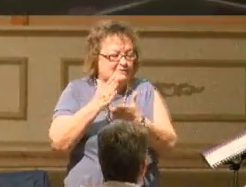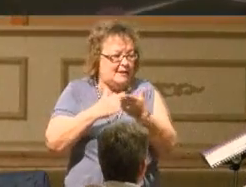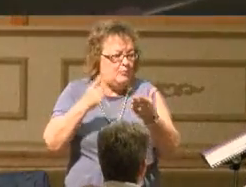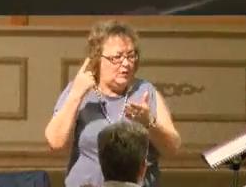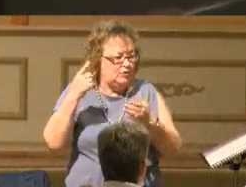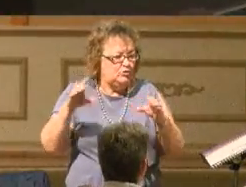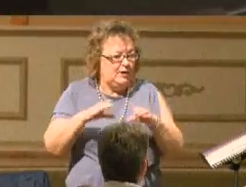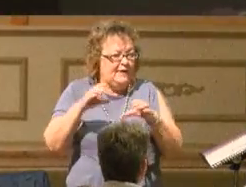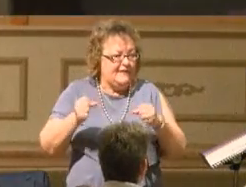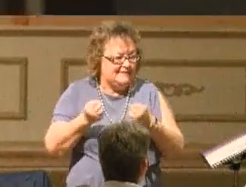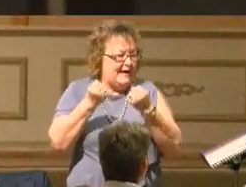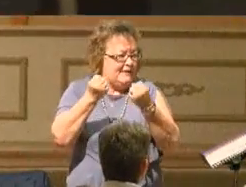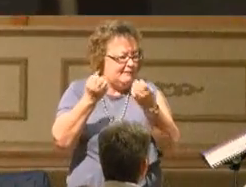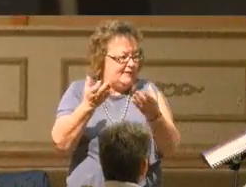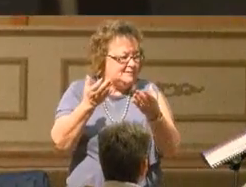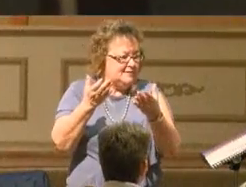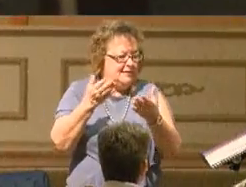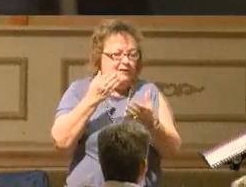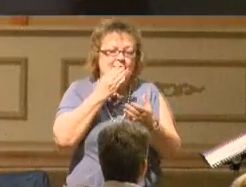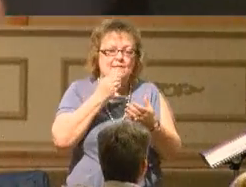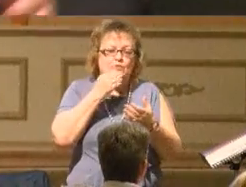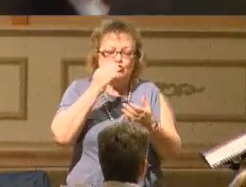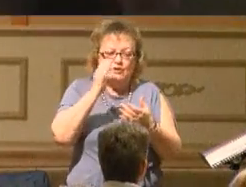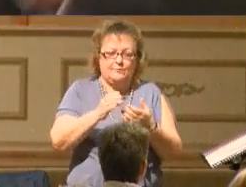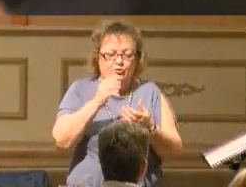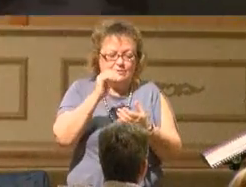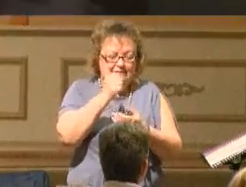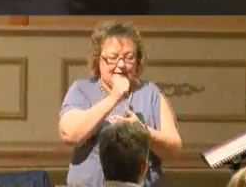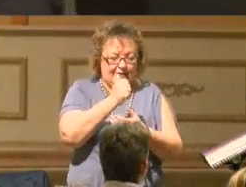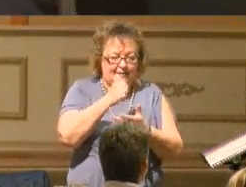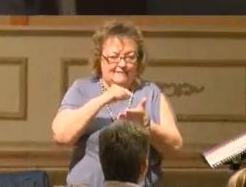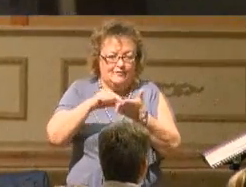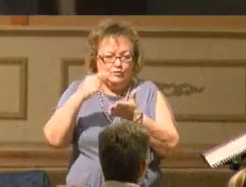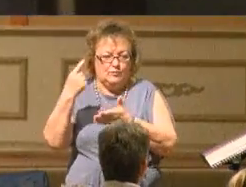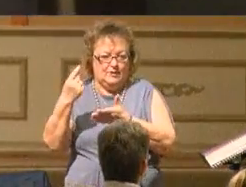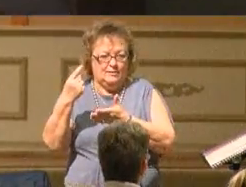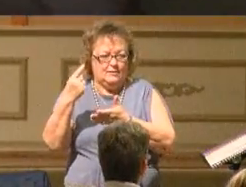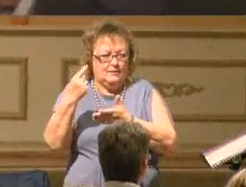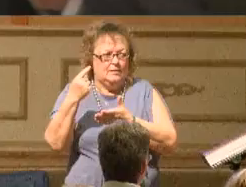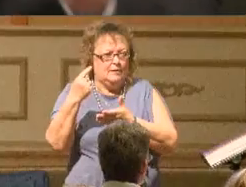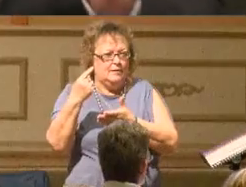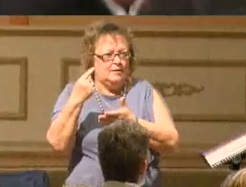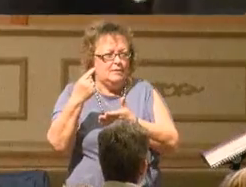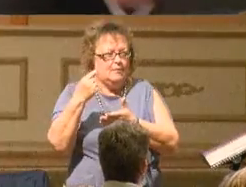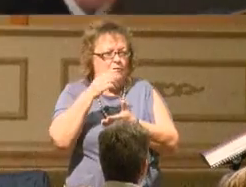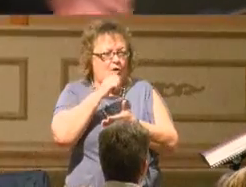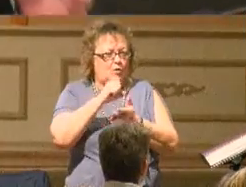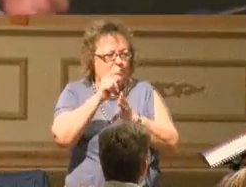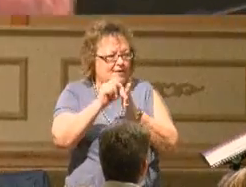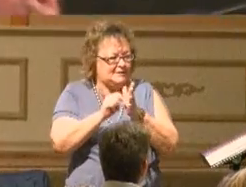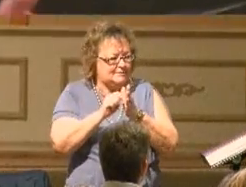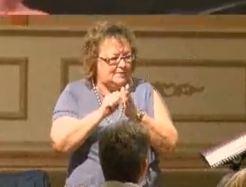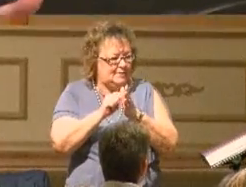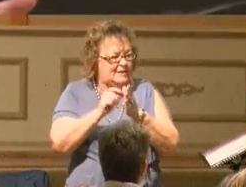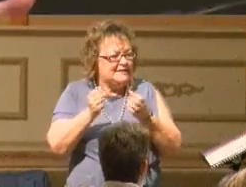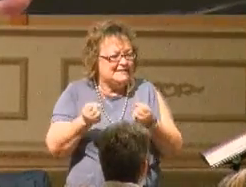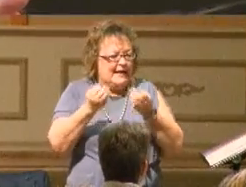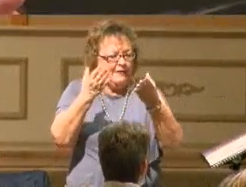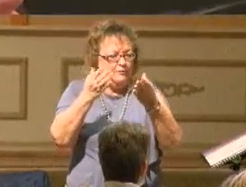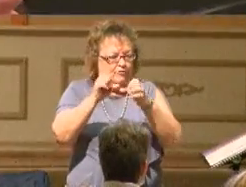In the Old Testament, we're told in Hebrews chapter 10, beginning in verse 1, that the Old Testament sacrificial